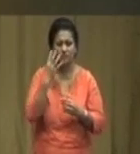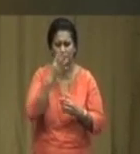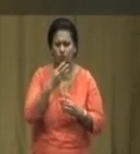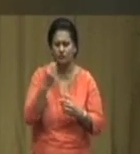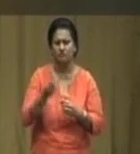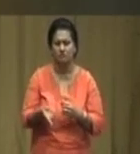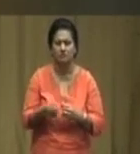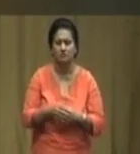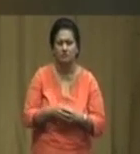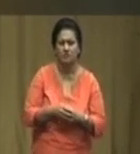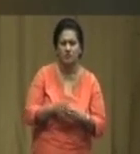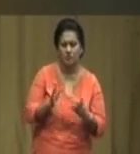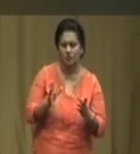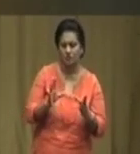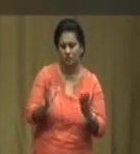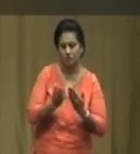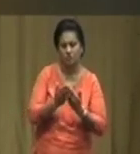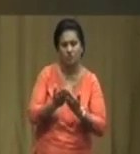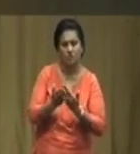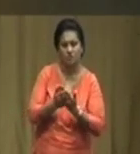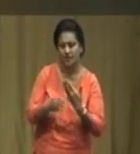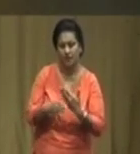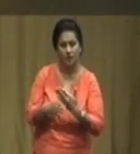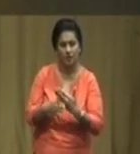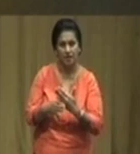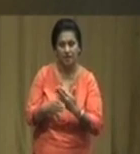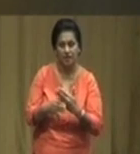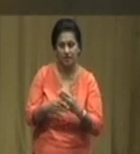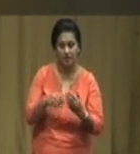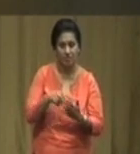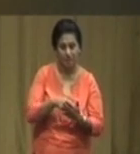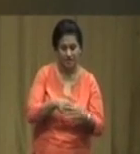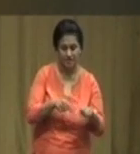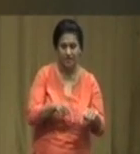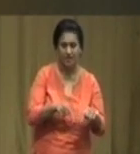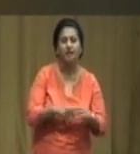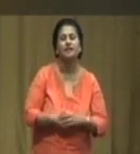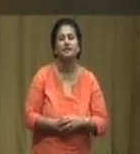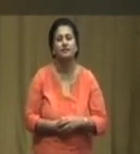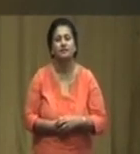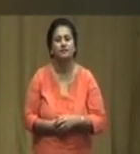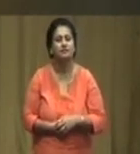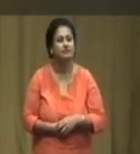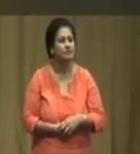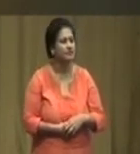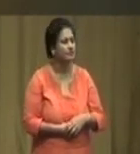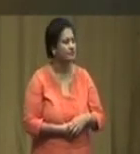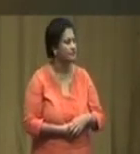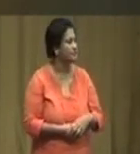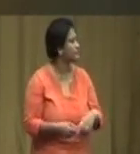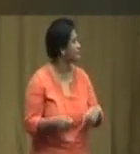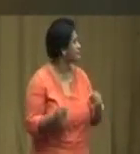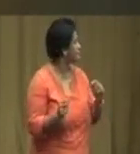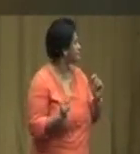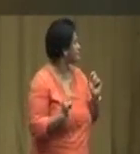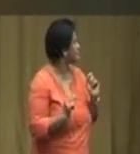wonderful job of putting together something based here on a website. It is there?